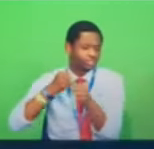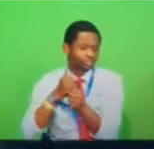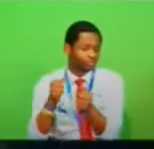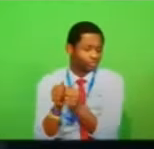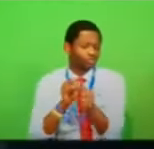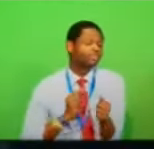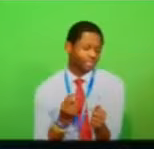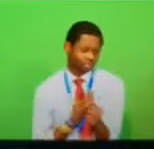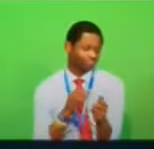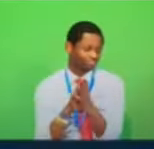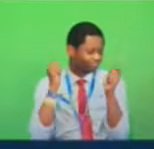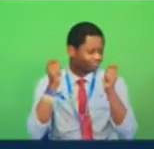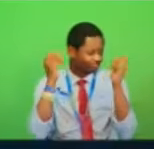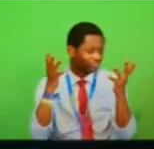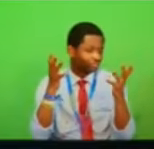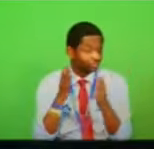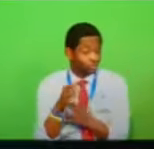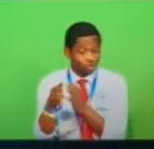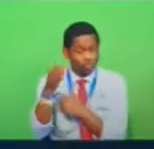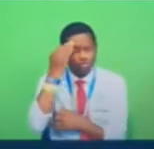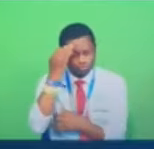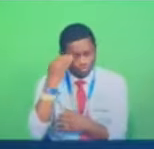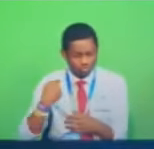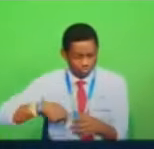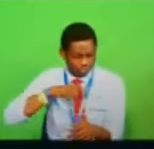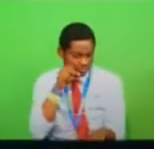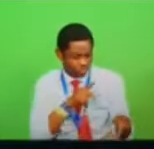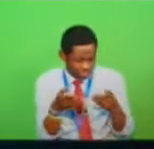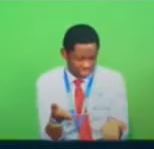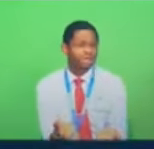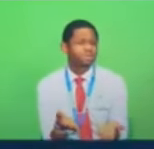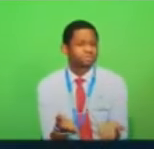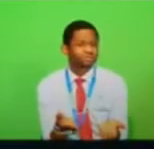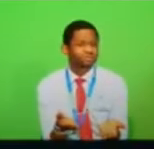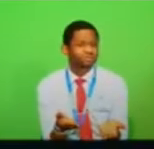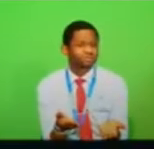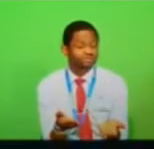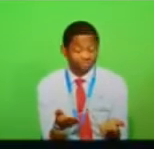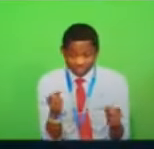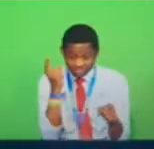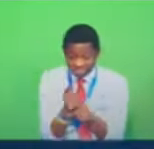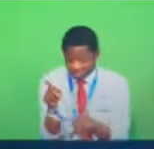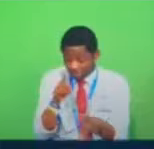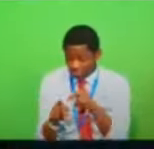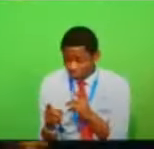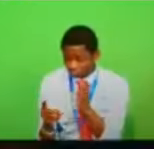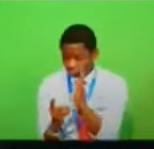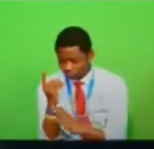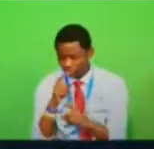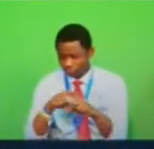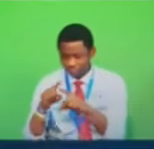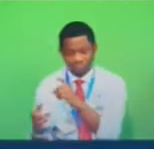us. Hallelujah. And he knows we are here. Just as people have developed technologies that are